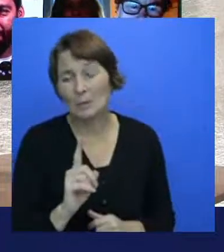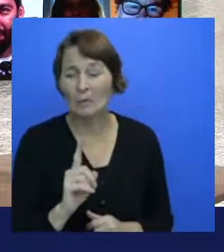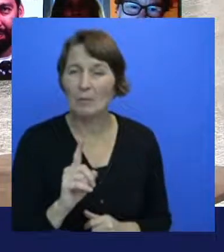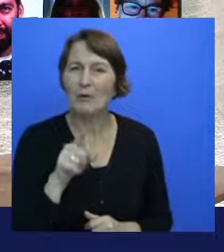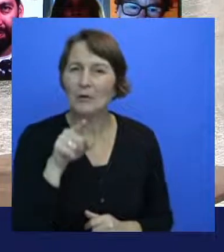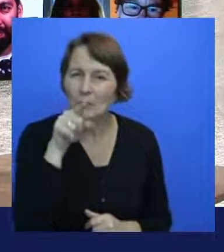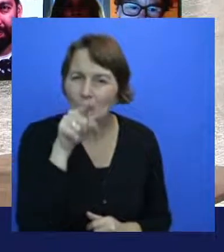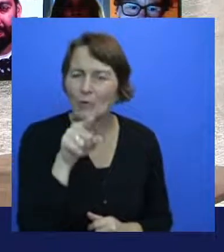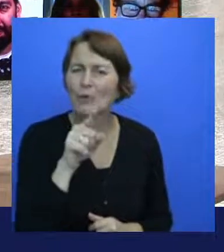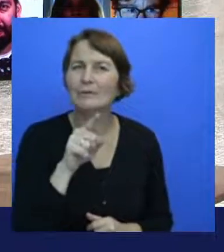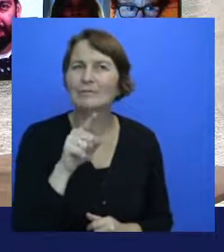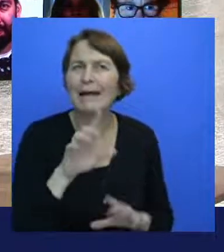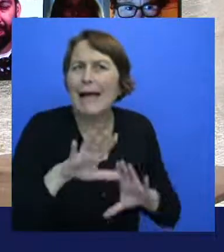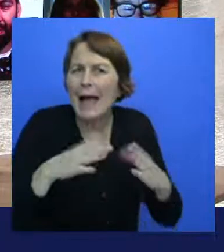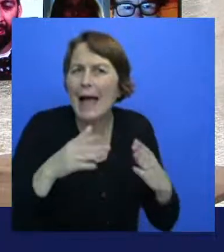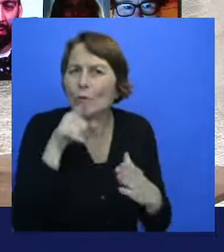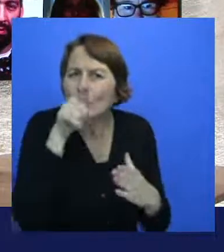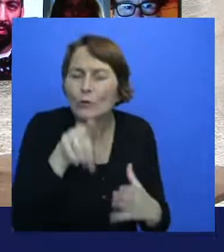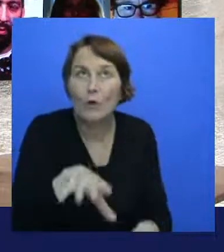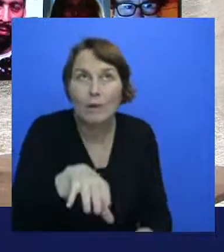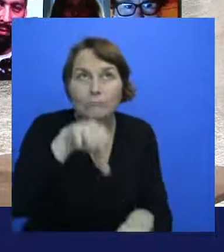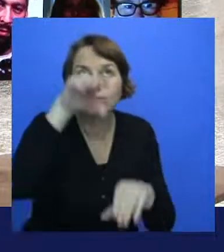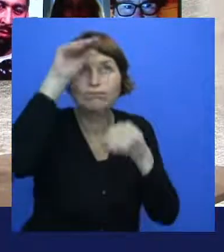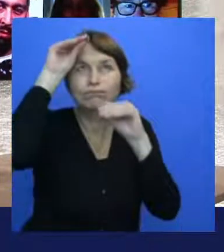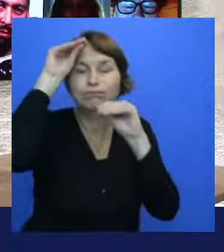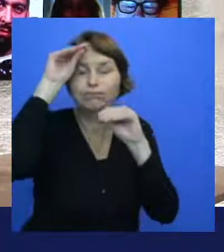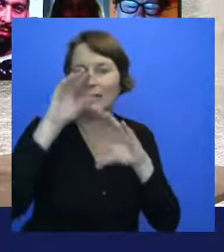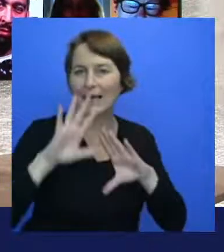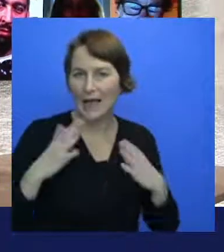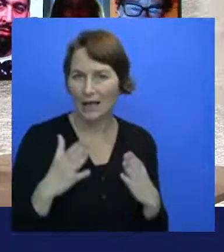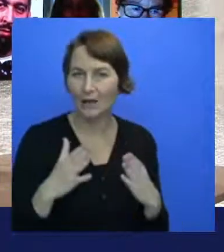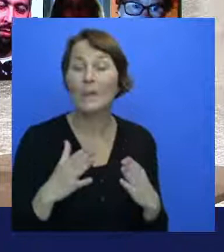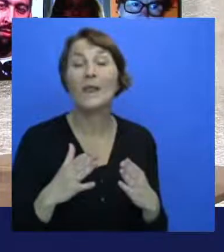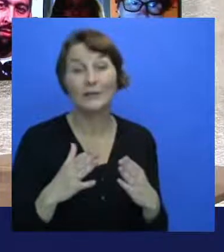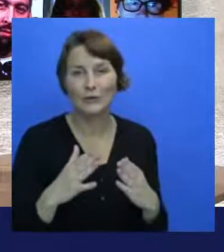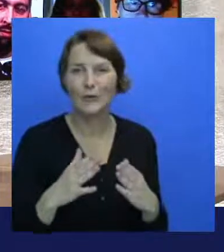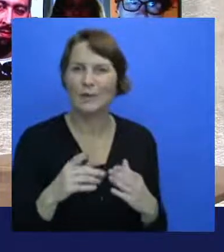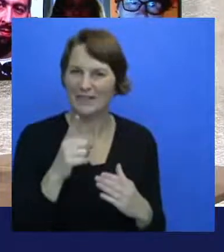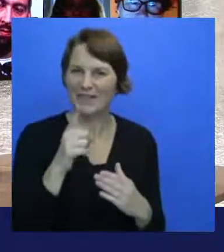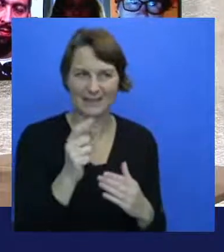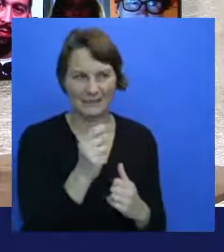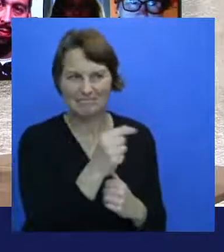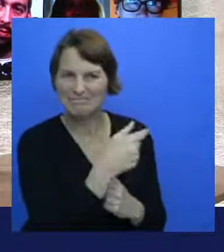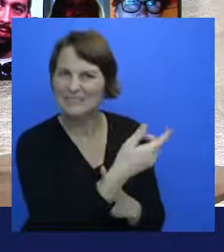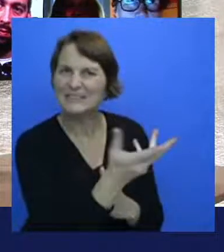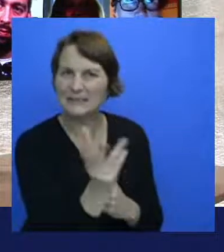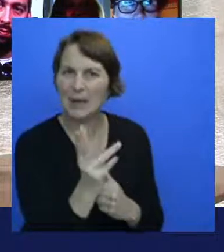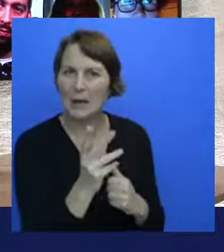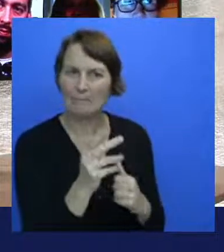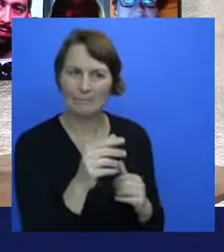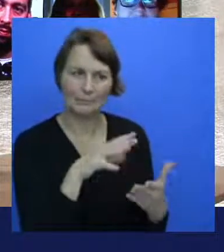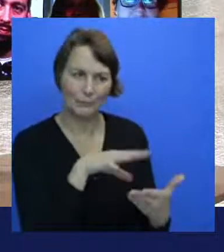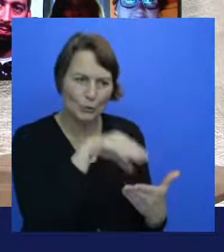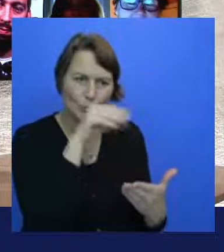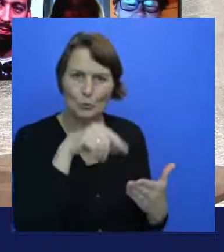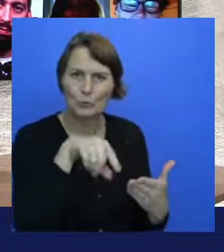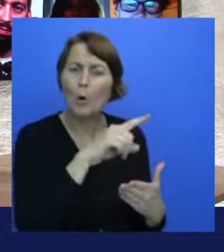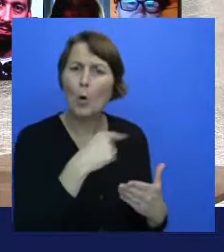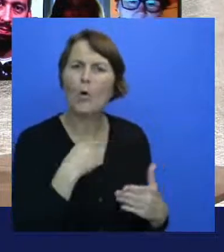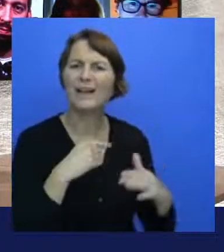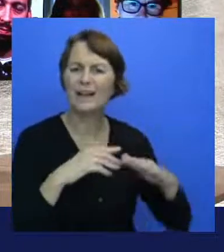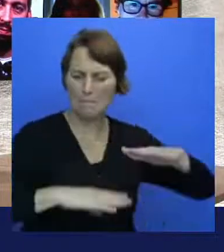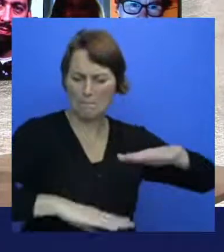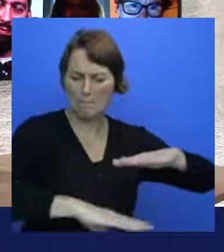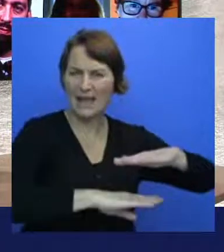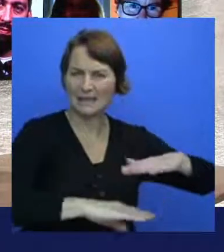And I think for some students, it's really good to get those basics. And one important thing is that, for example,